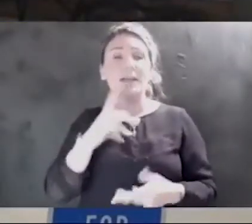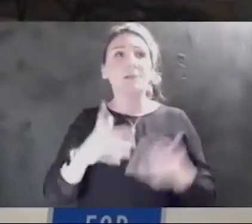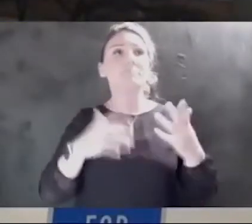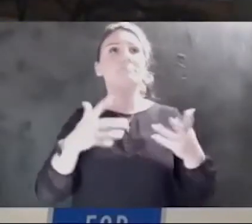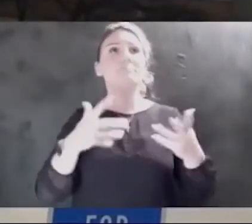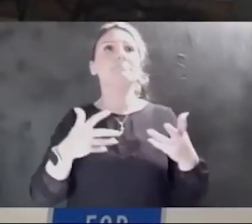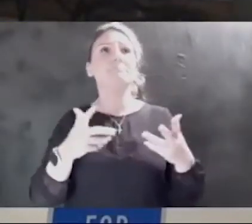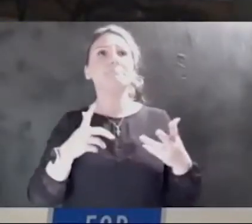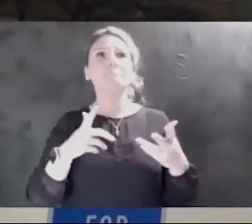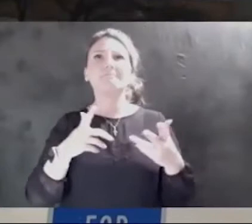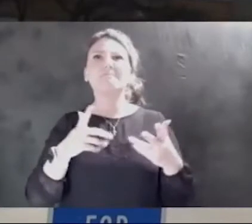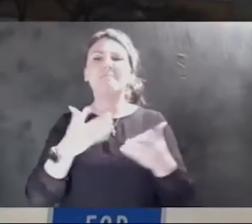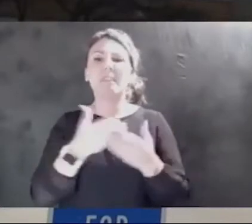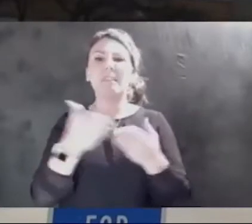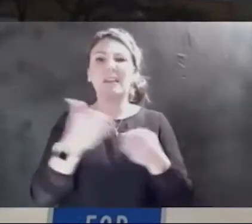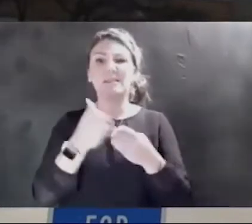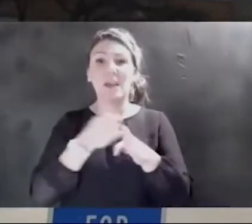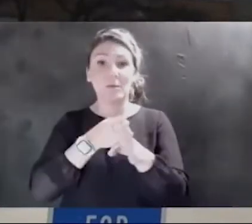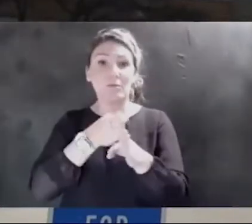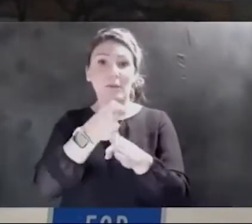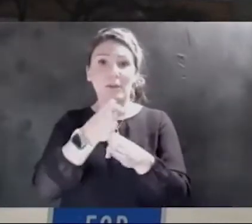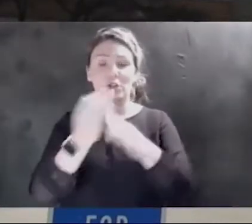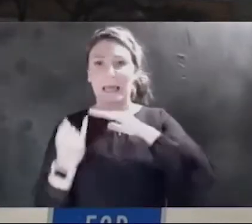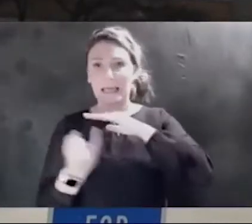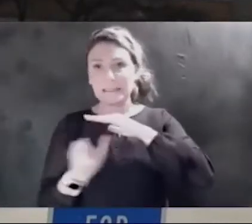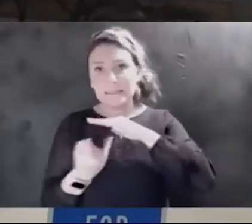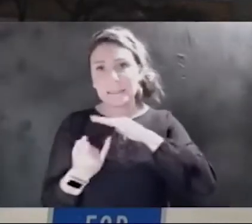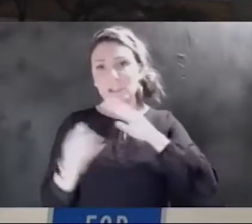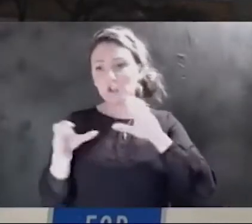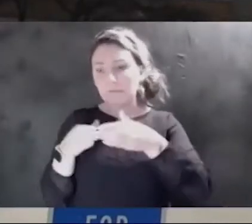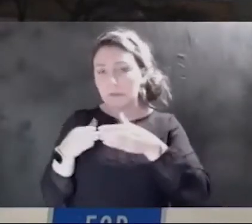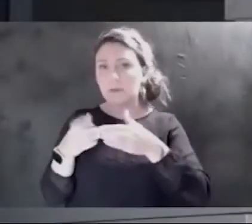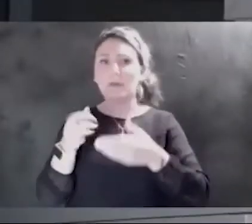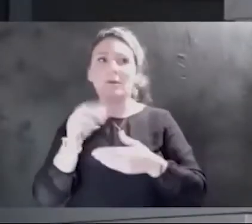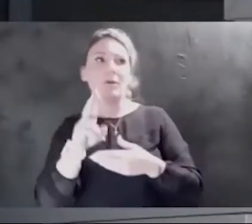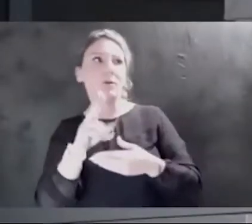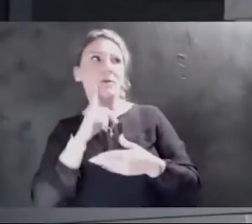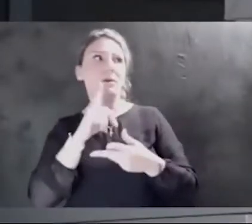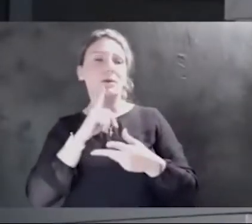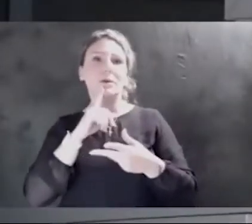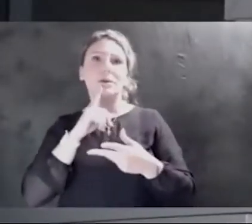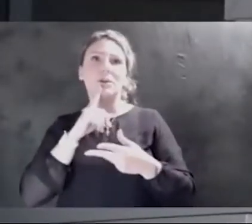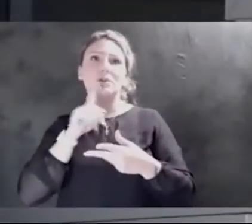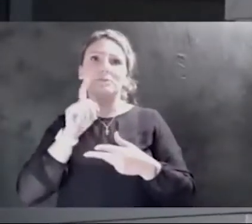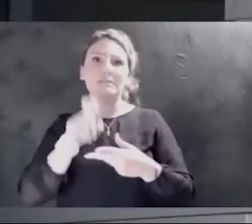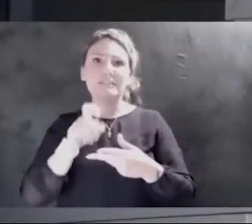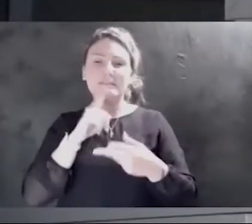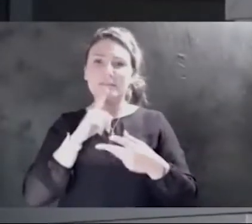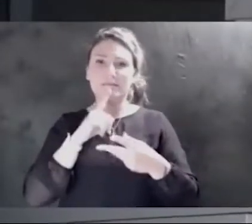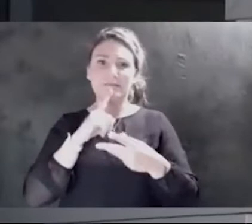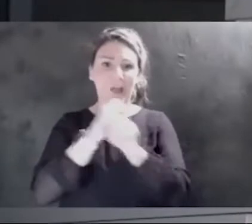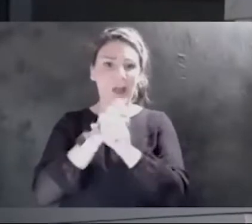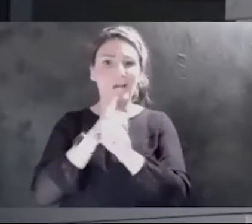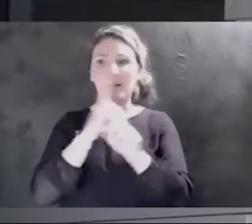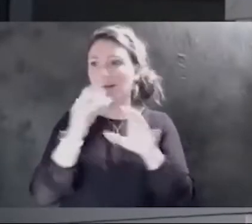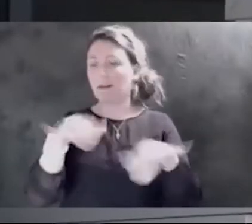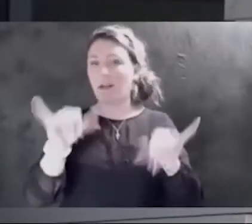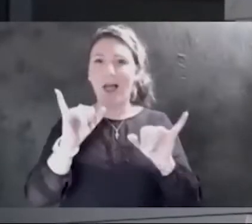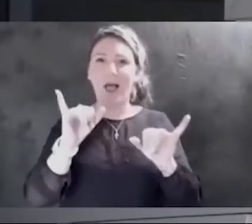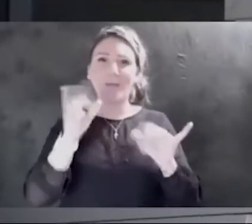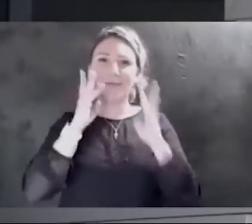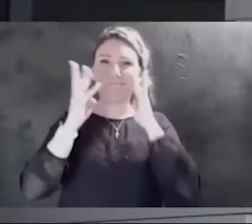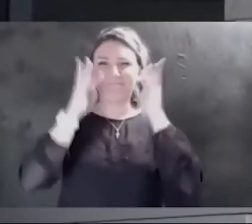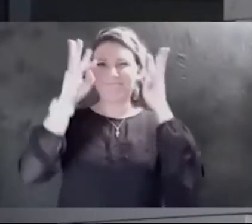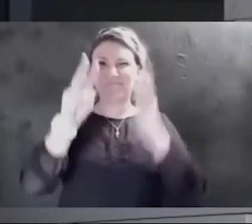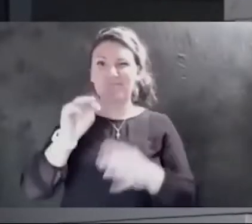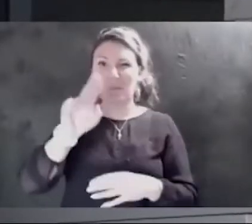professional isolationism. You have to fight some of the common myths that are out